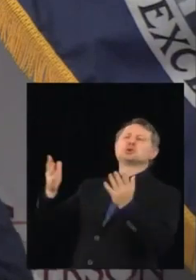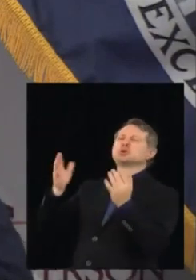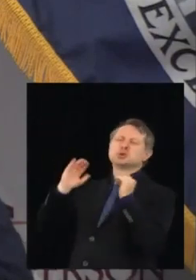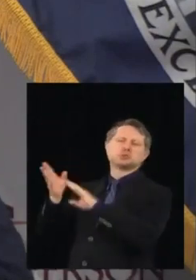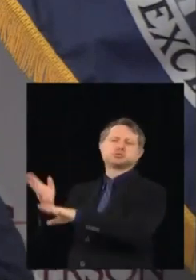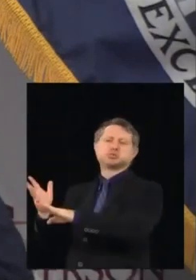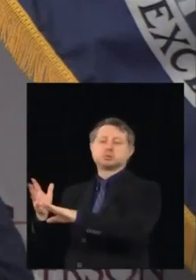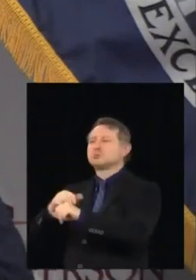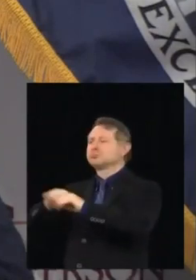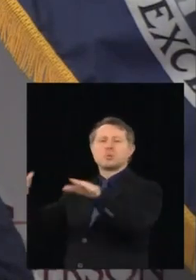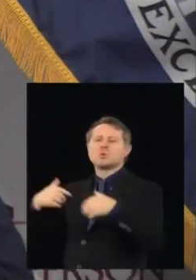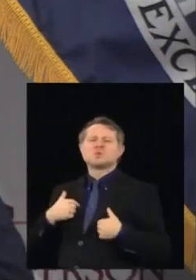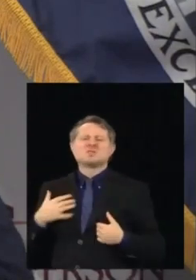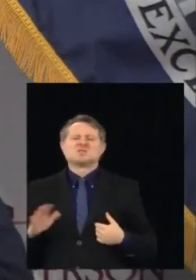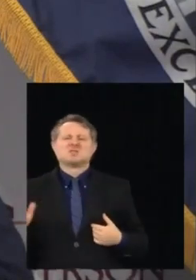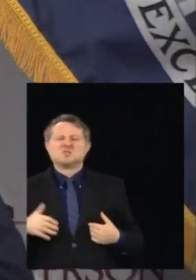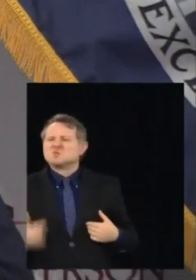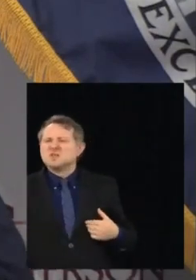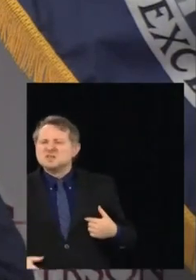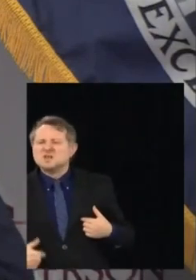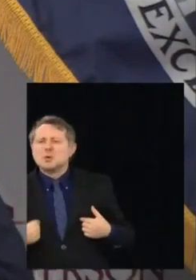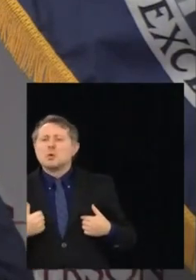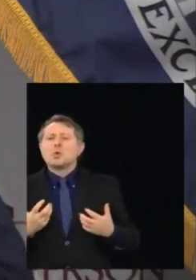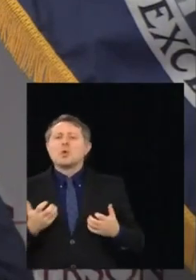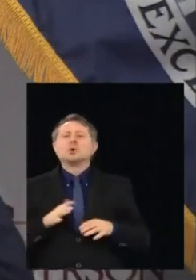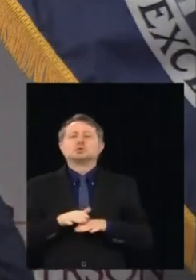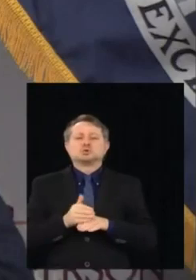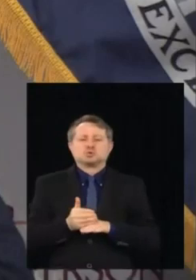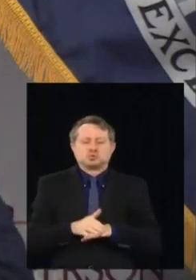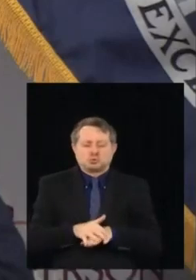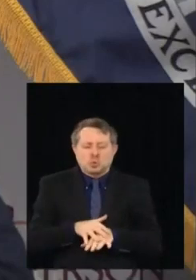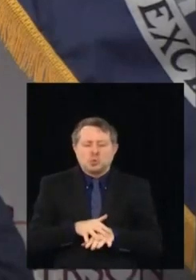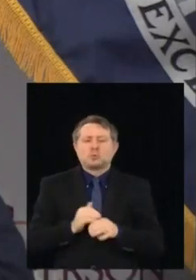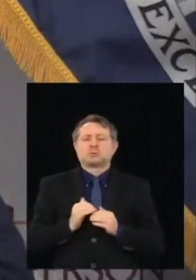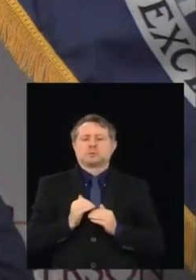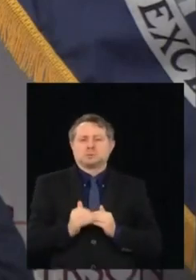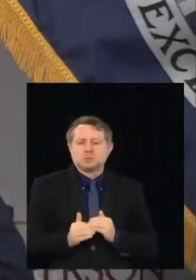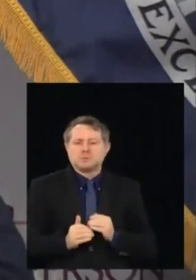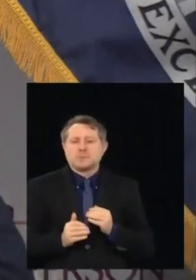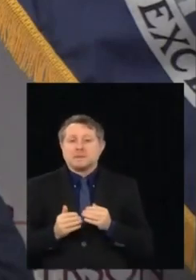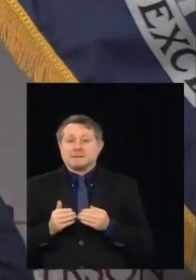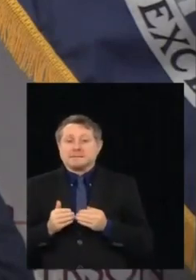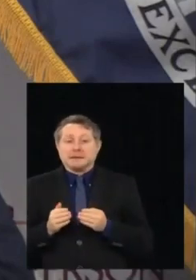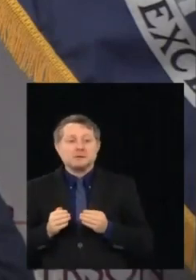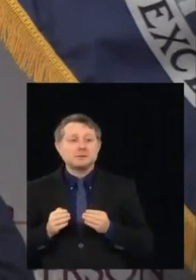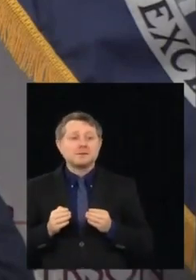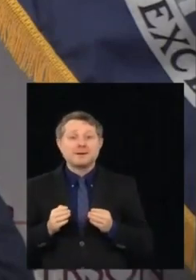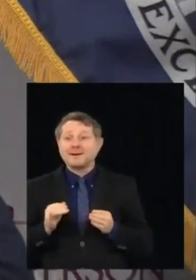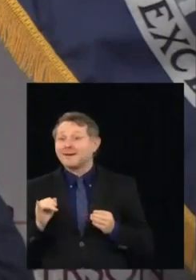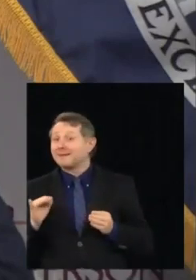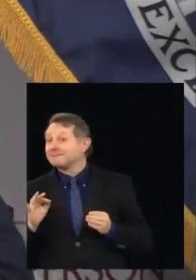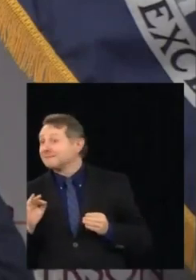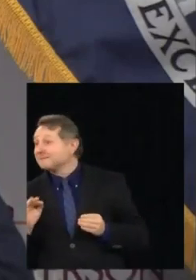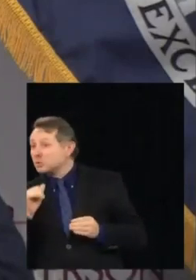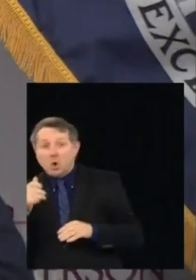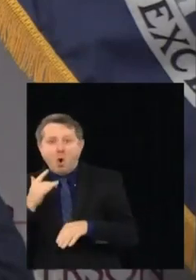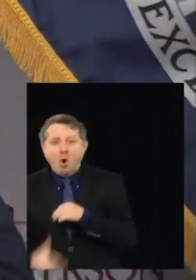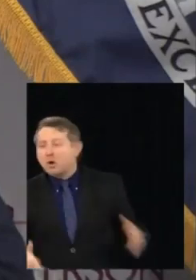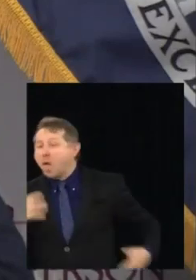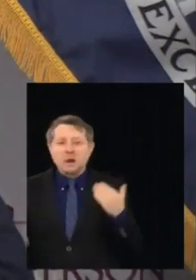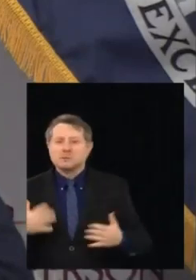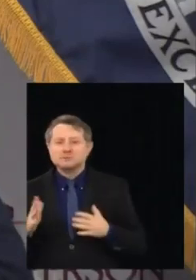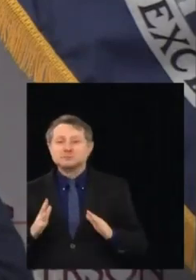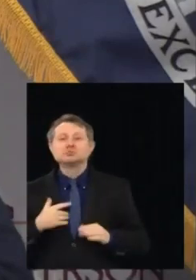You're reopening as long as it's not too soon and it is done right. People get